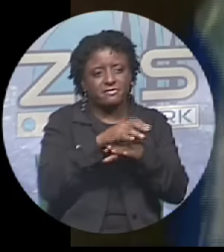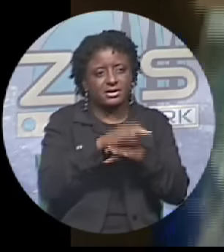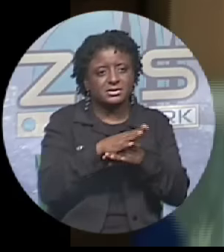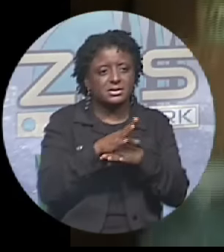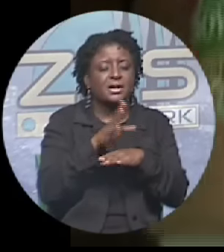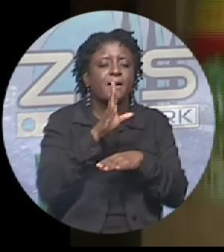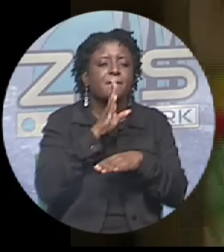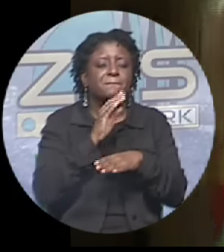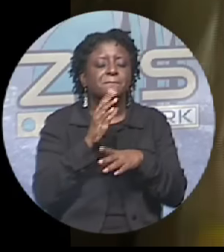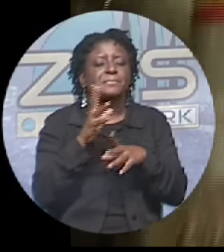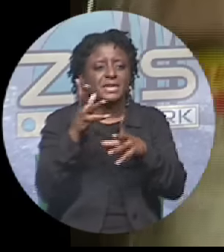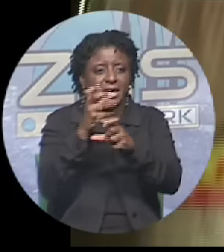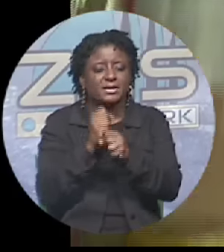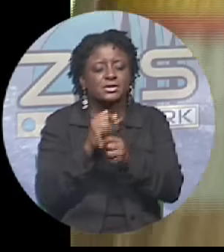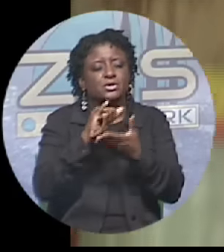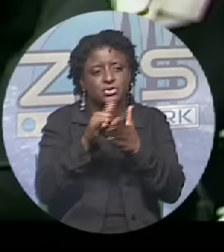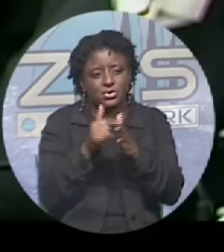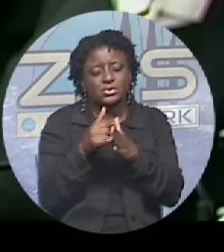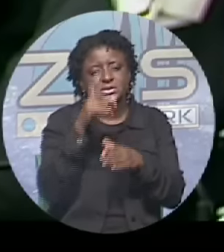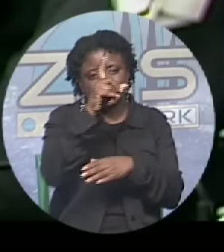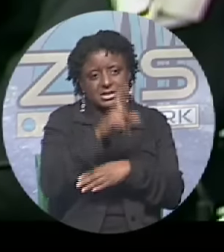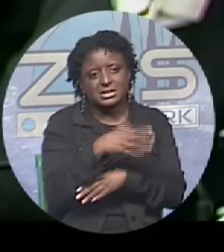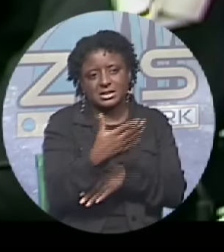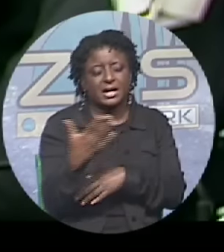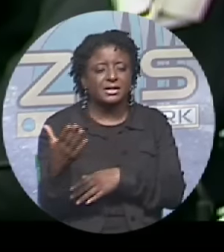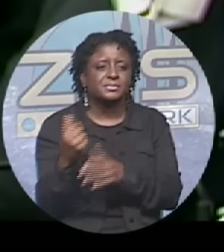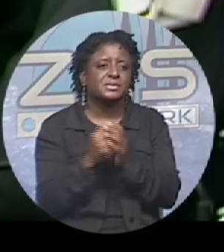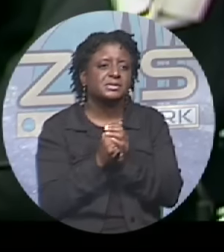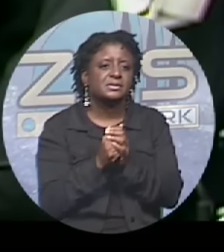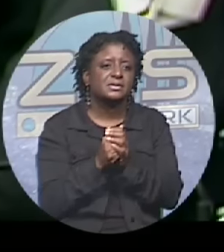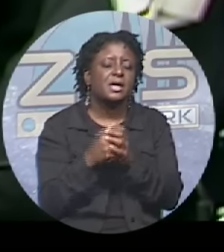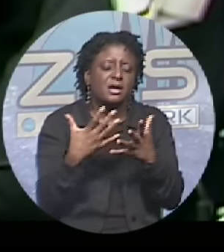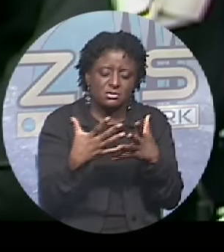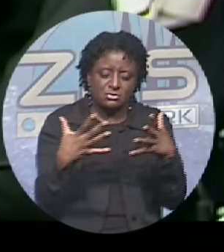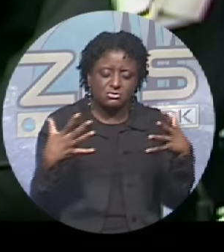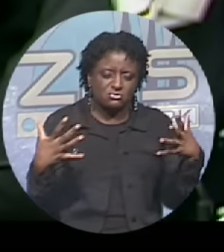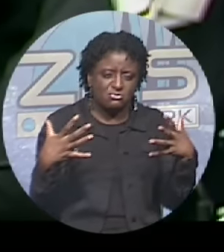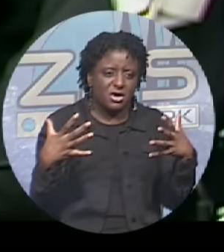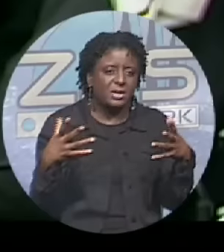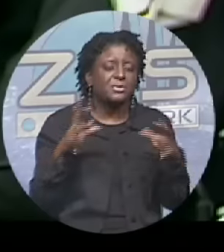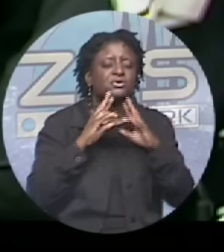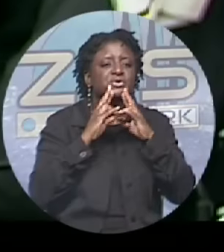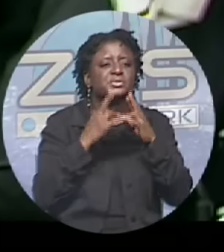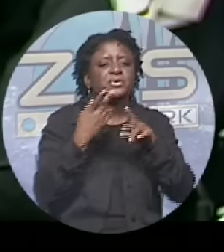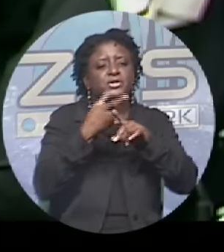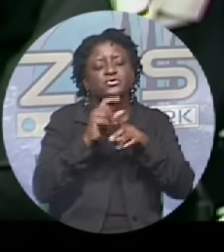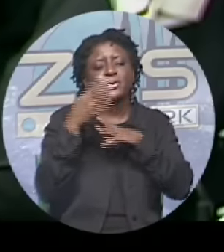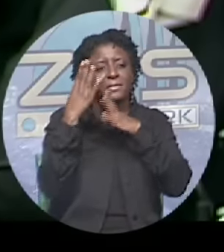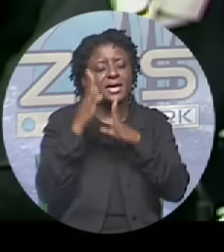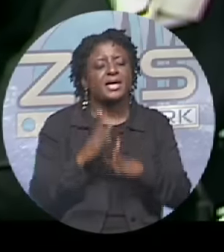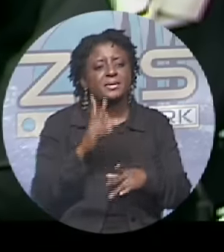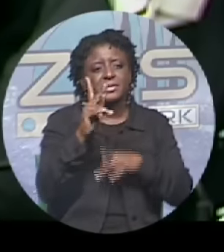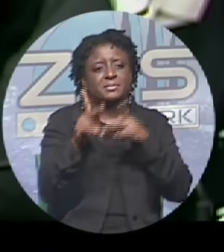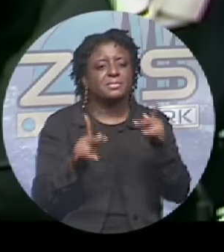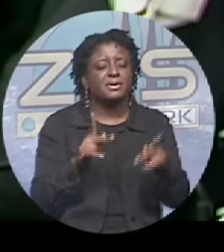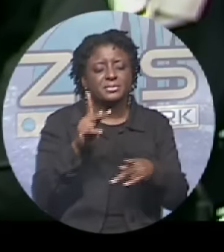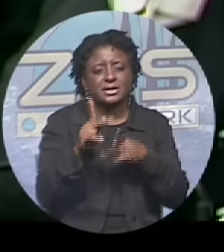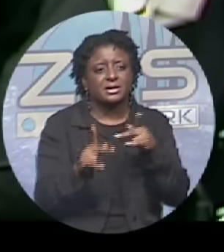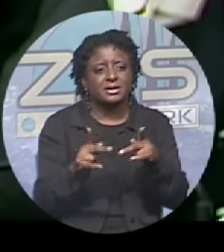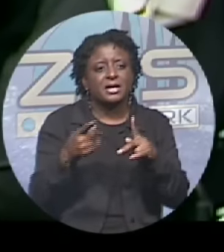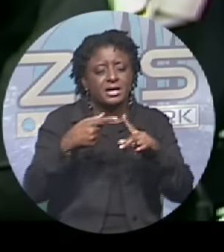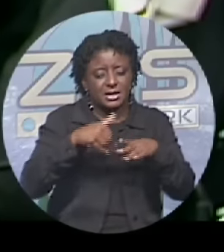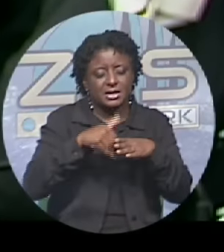be in receipt of those needed items. There's been an incredible response from the Bahamian public in